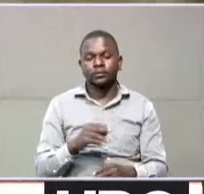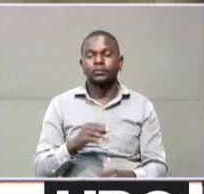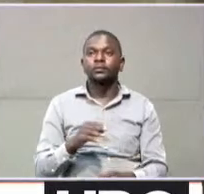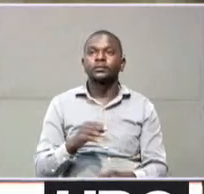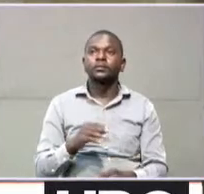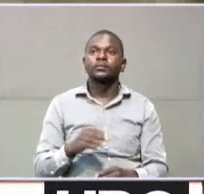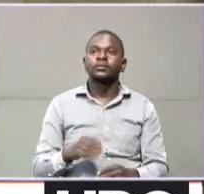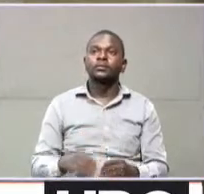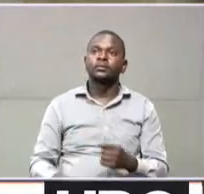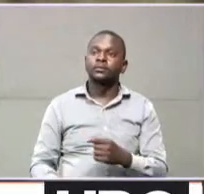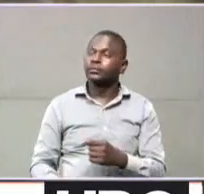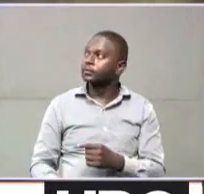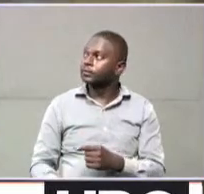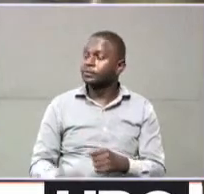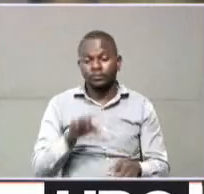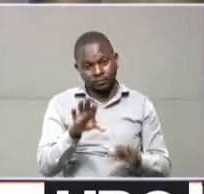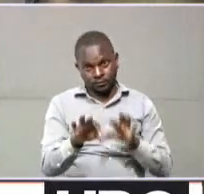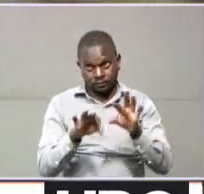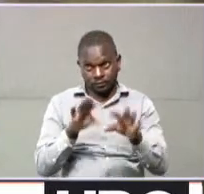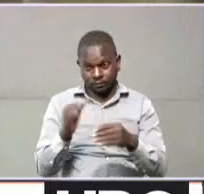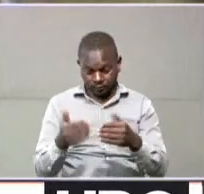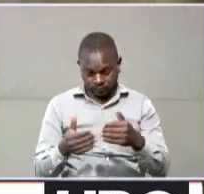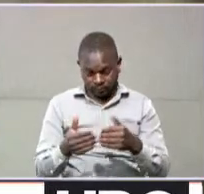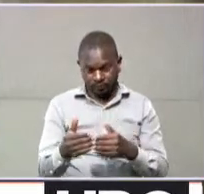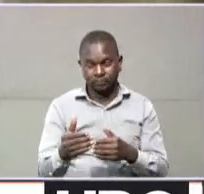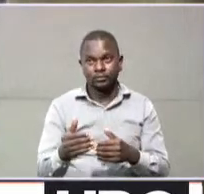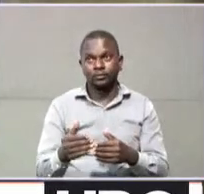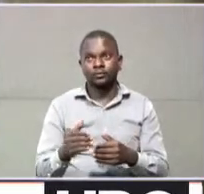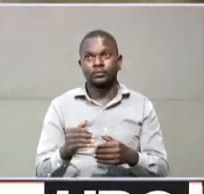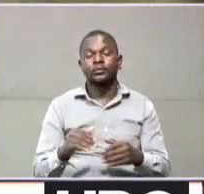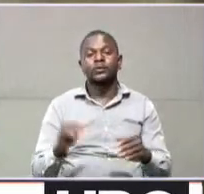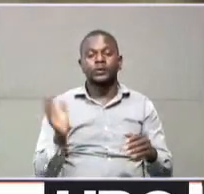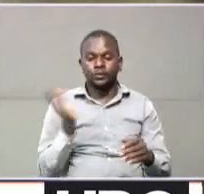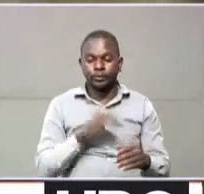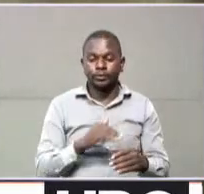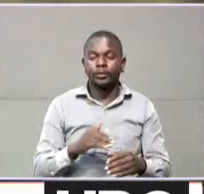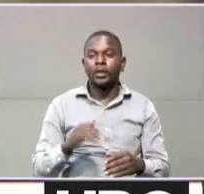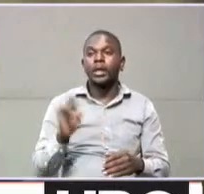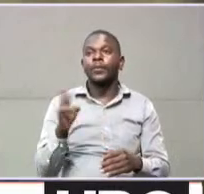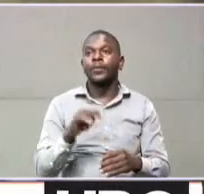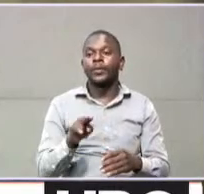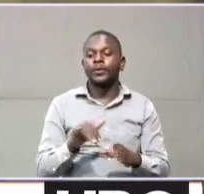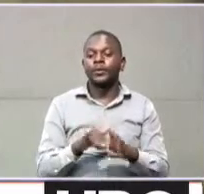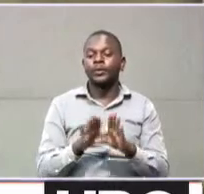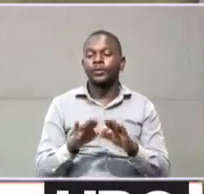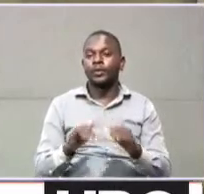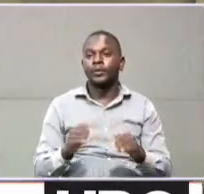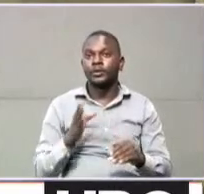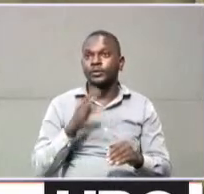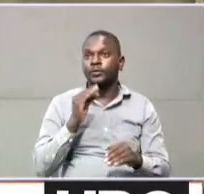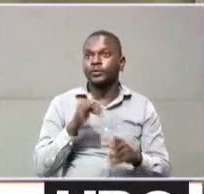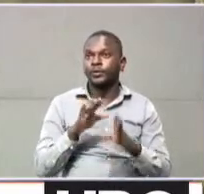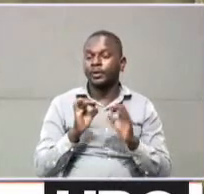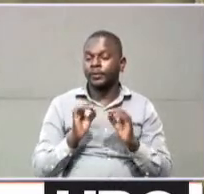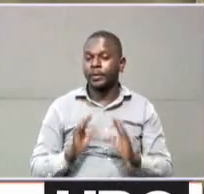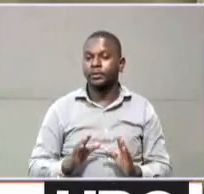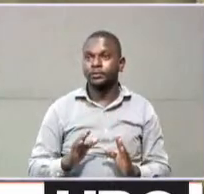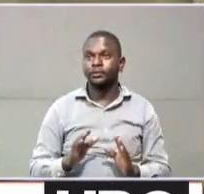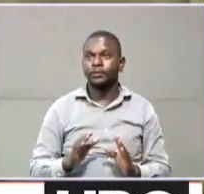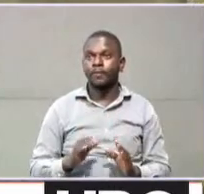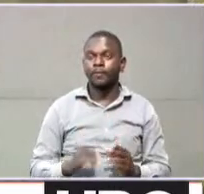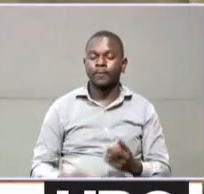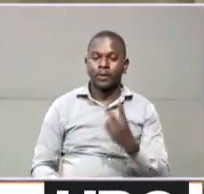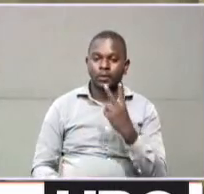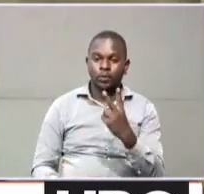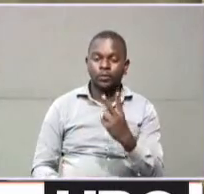haven't spoken but i will pick you later after exhausting colleagues who have been spoken today a two